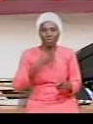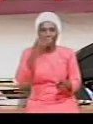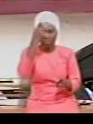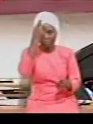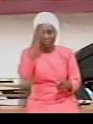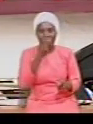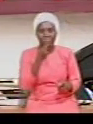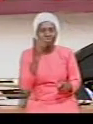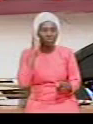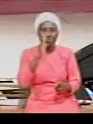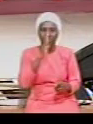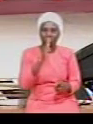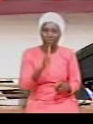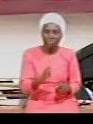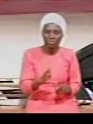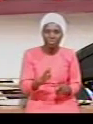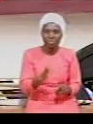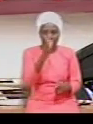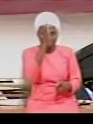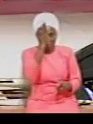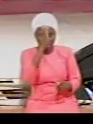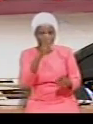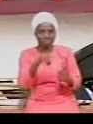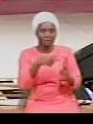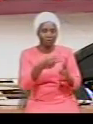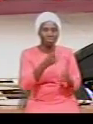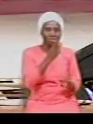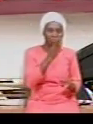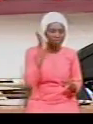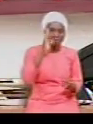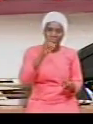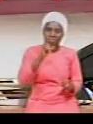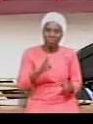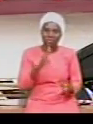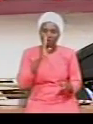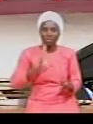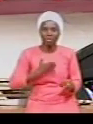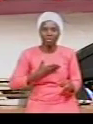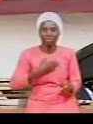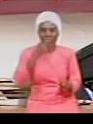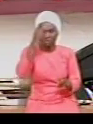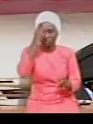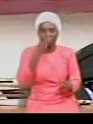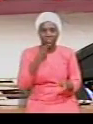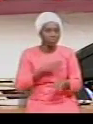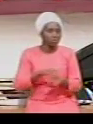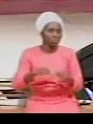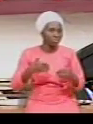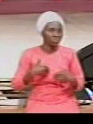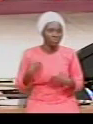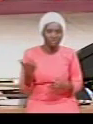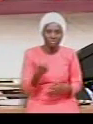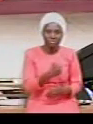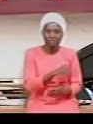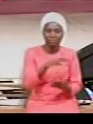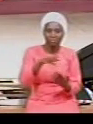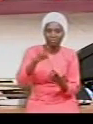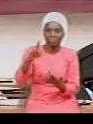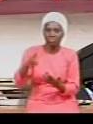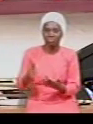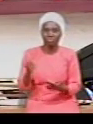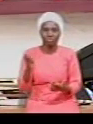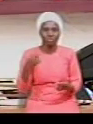be our parents. We had no choice, and so we cannot talk of being willing or not